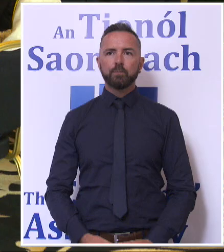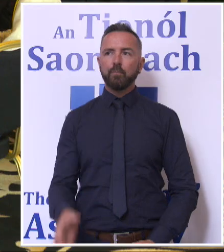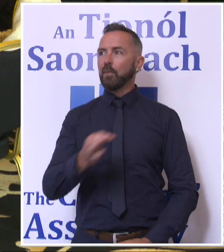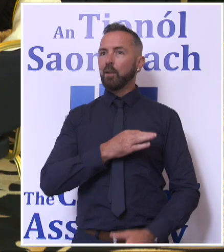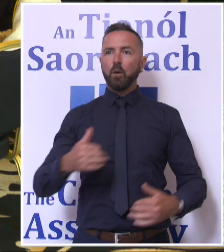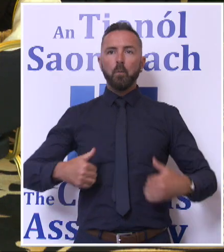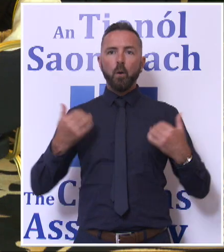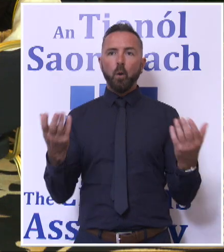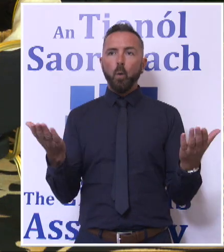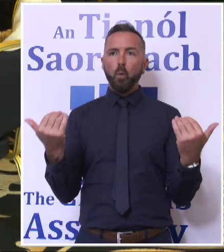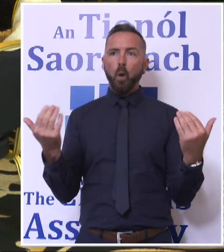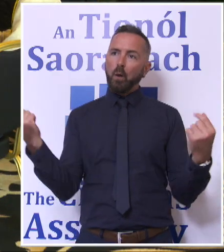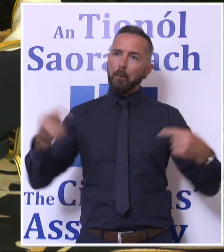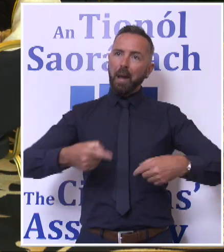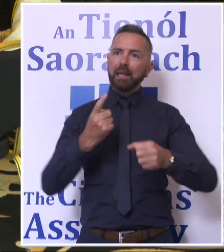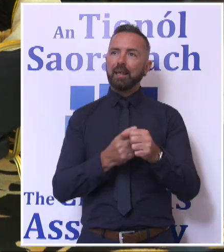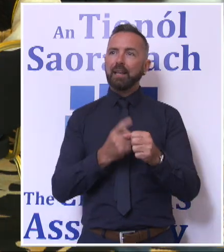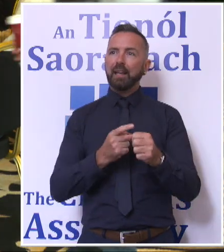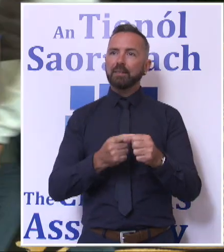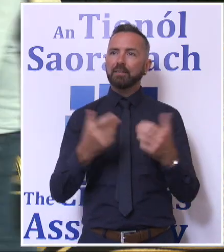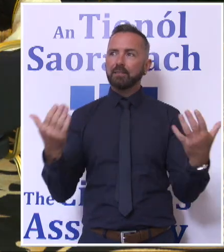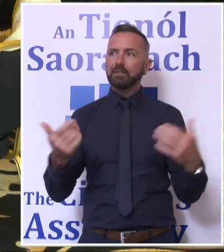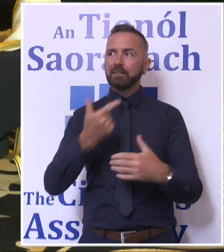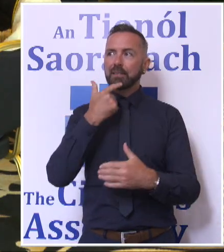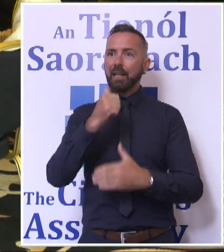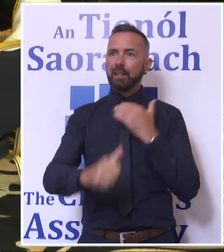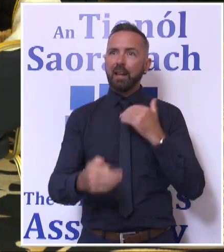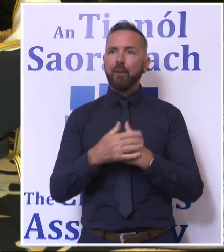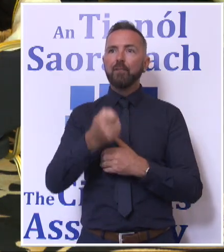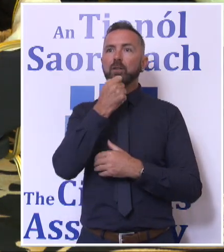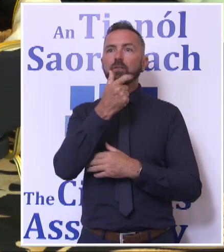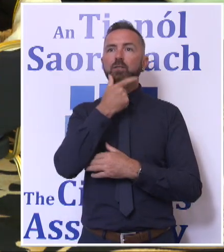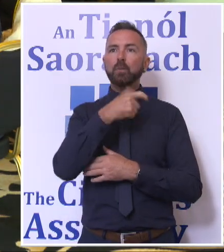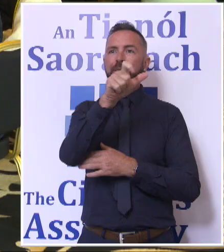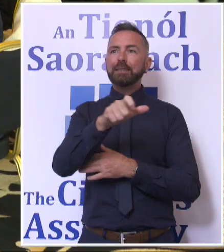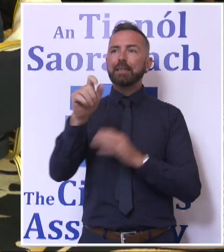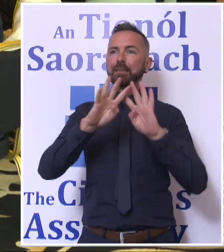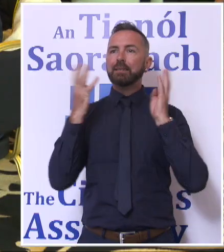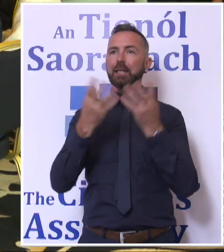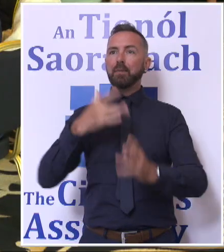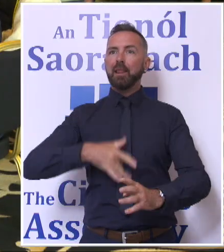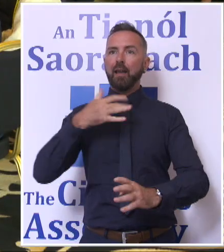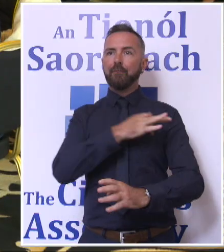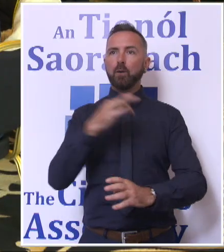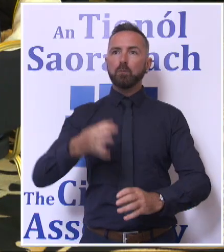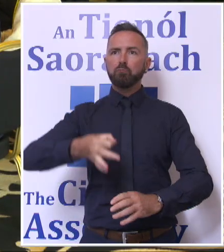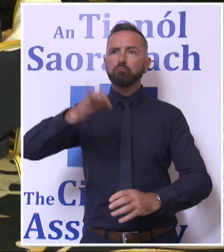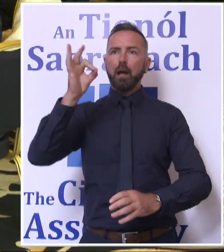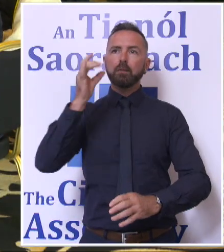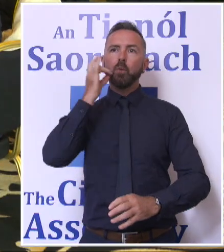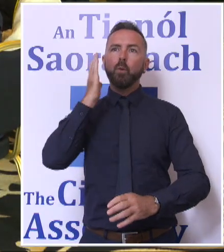Good morning and welcome back to the second day of our Dublin Citizens Assembly live from the Grand Hotel